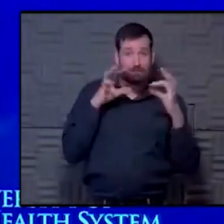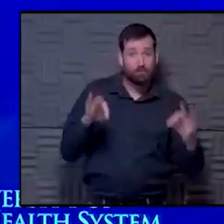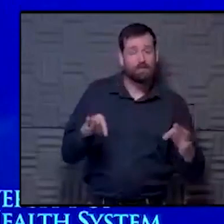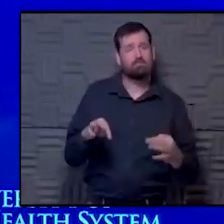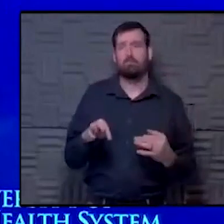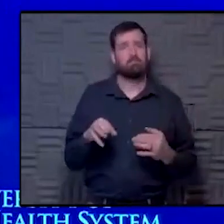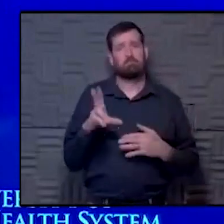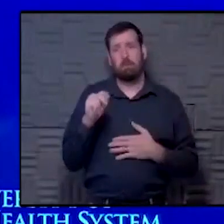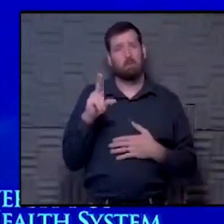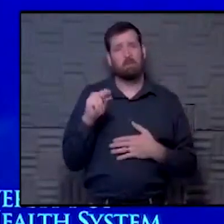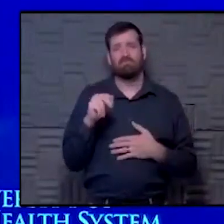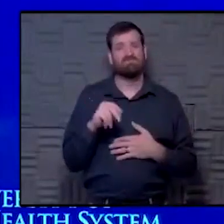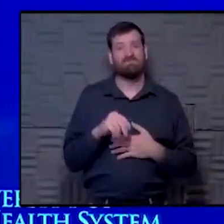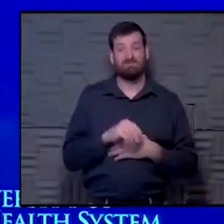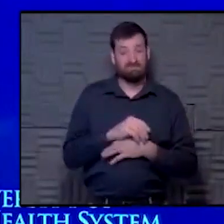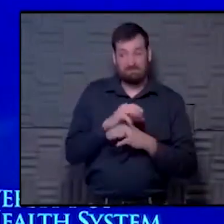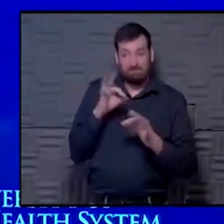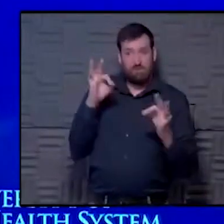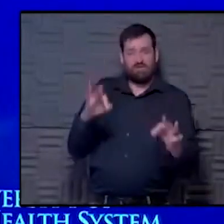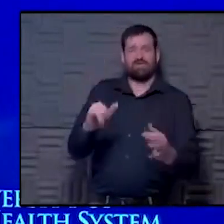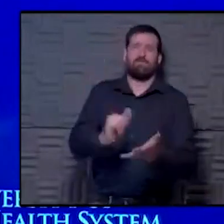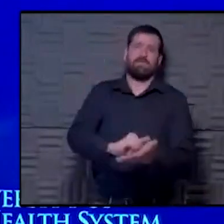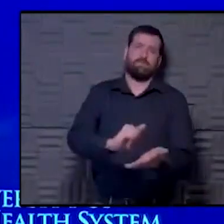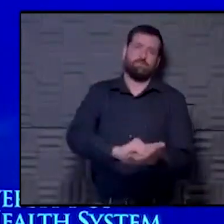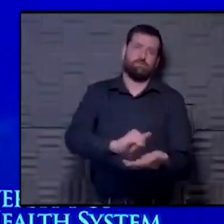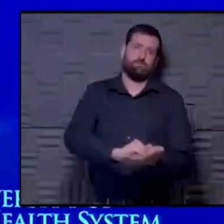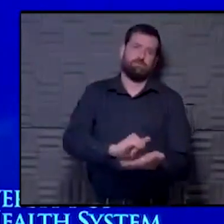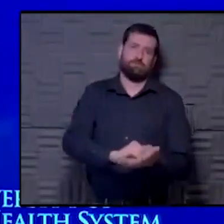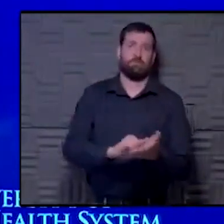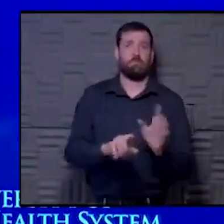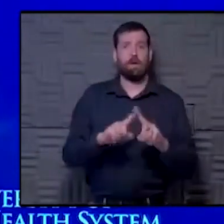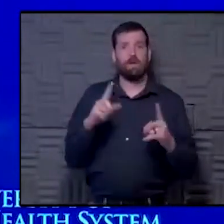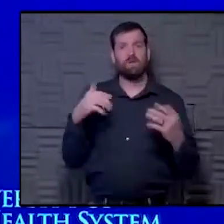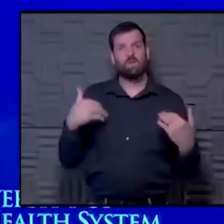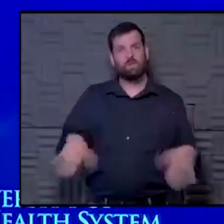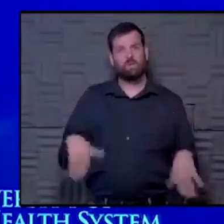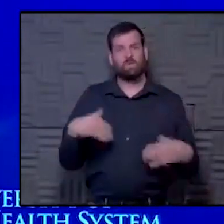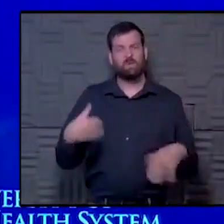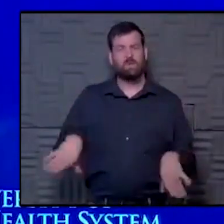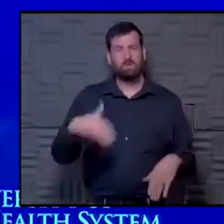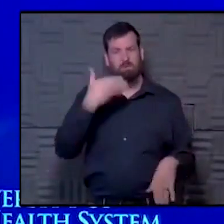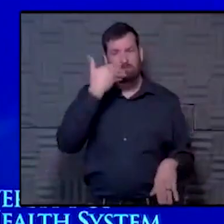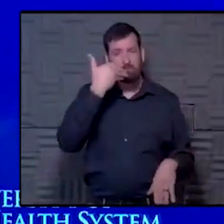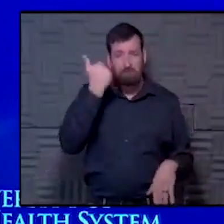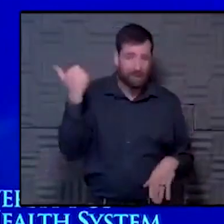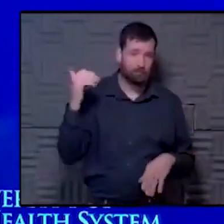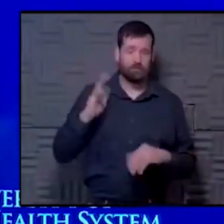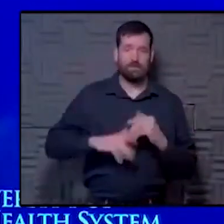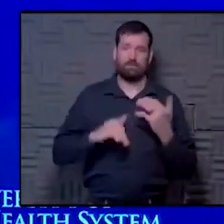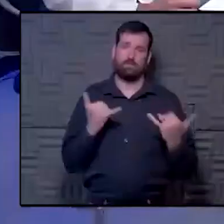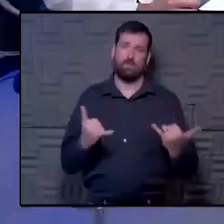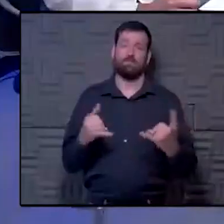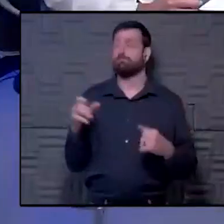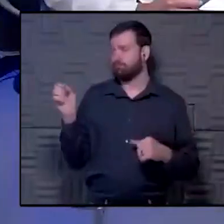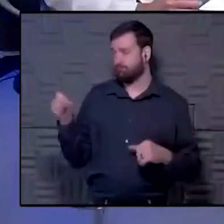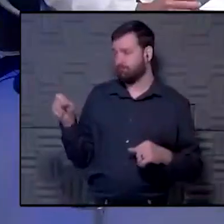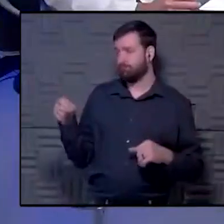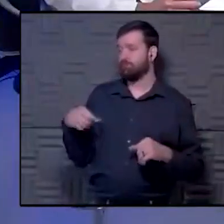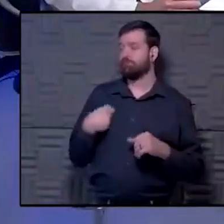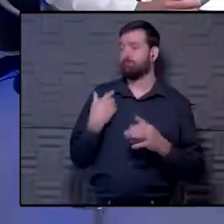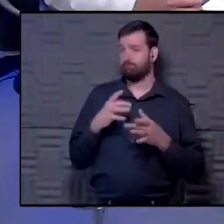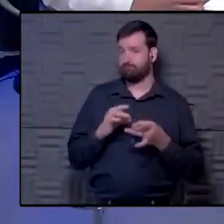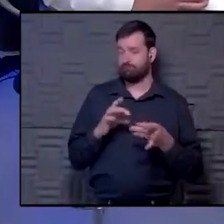No. Nothing is perfect in this world, people, but they are so much better than where we are right now, Hawkeye. Yeah, and we should state